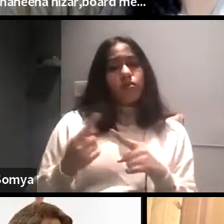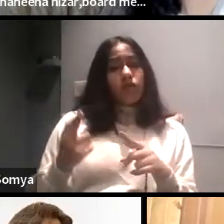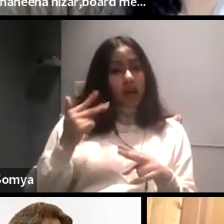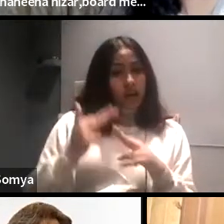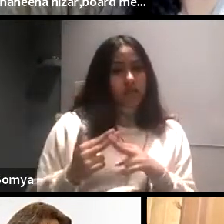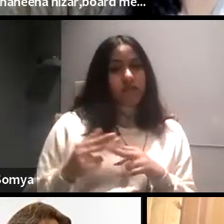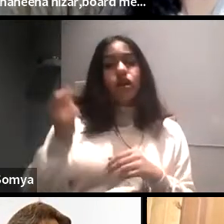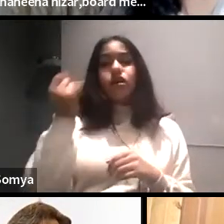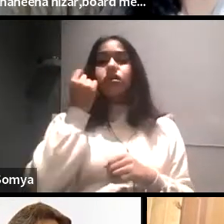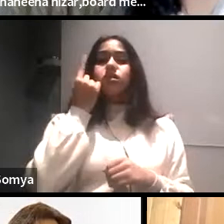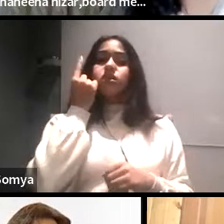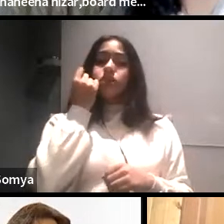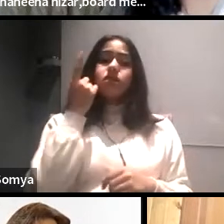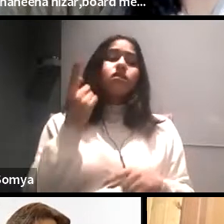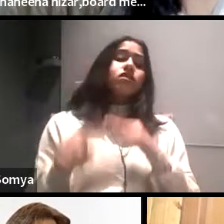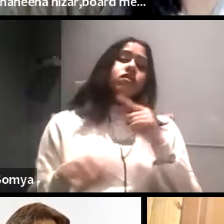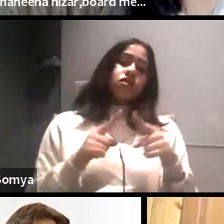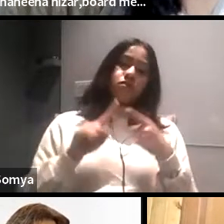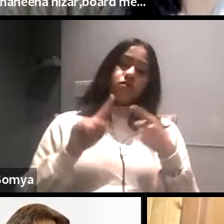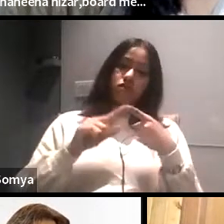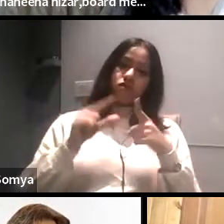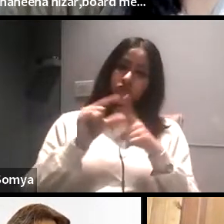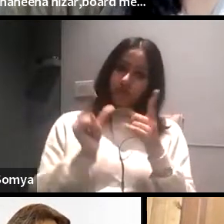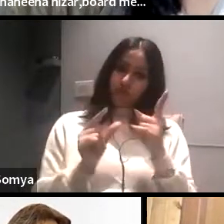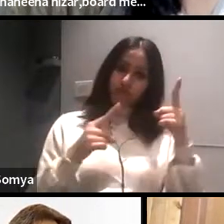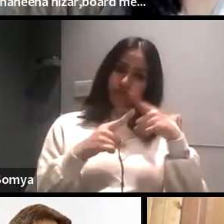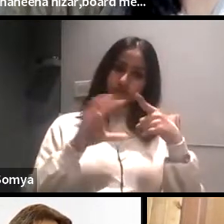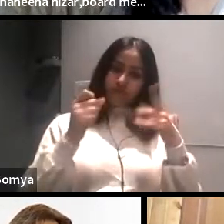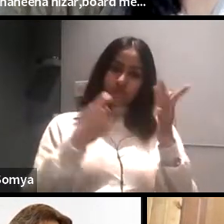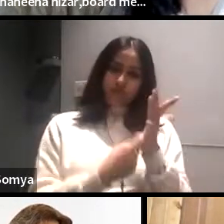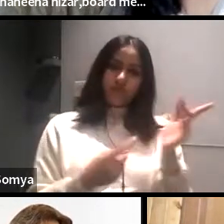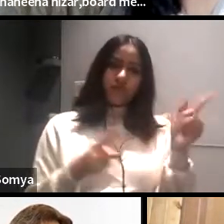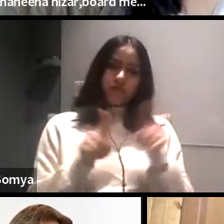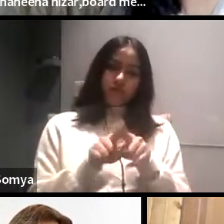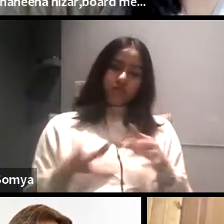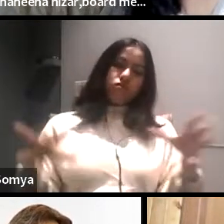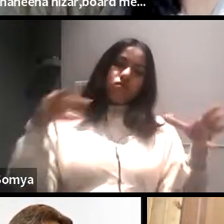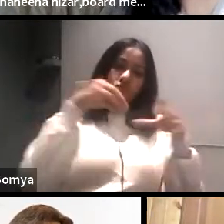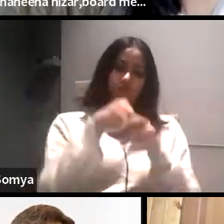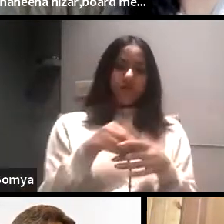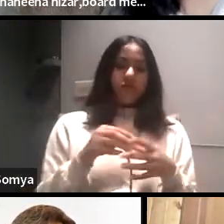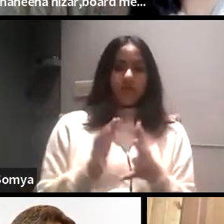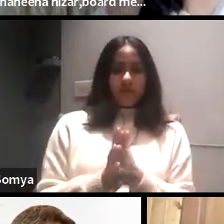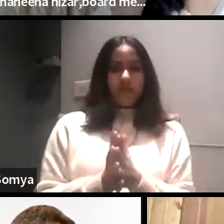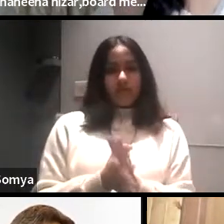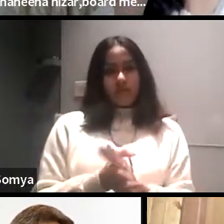cultural understanding that whatever you do, include it from the beginning, and